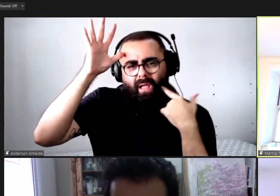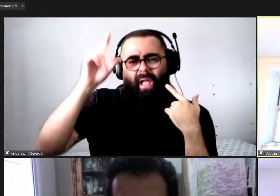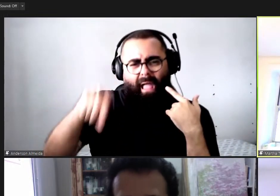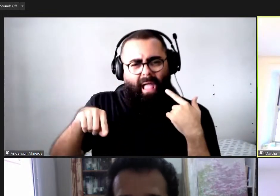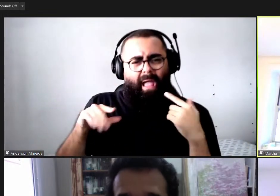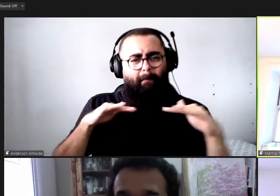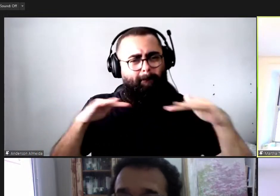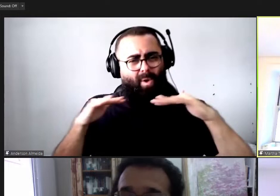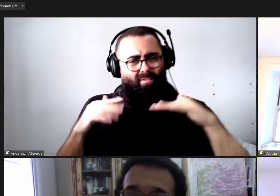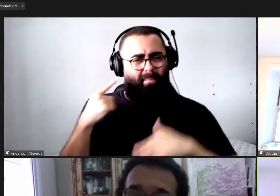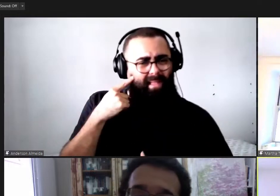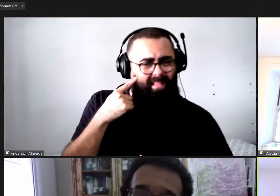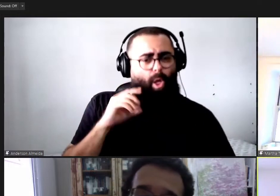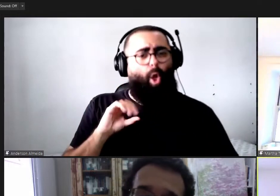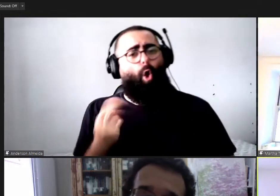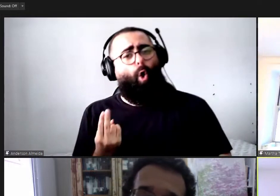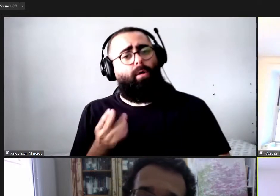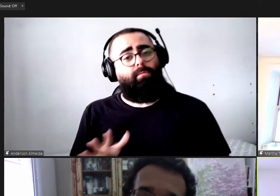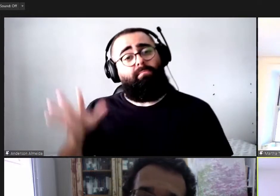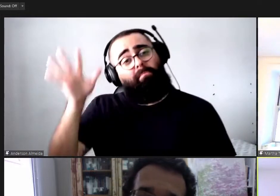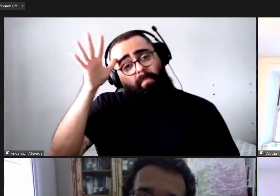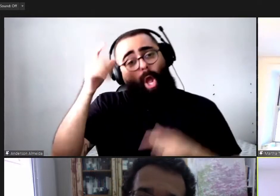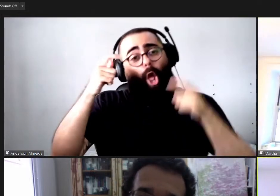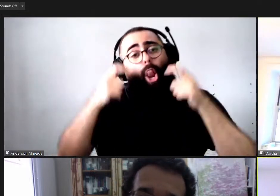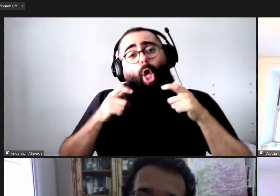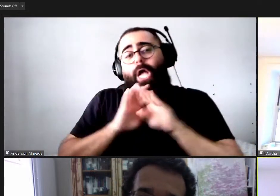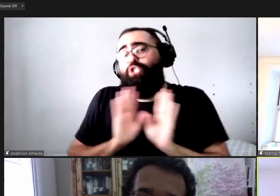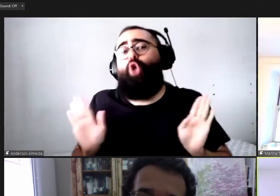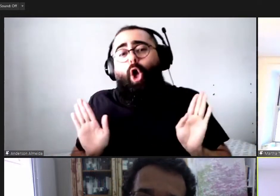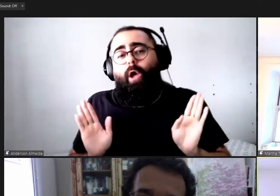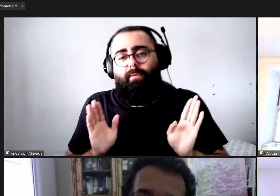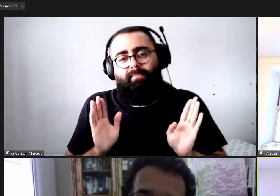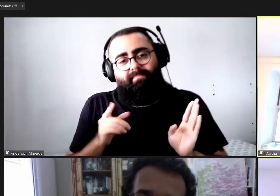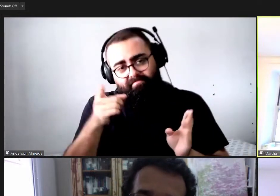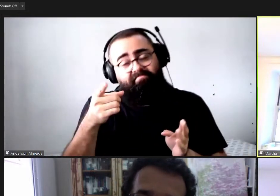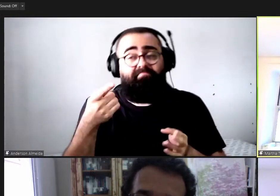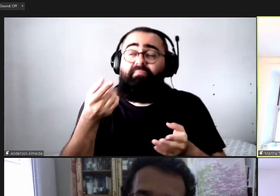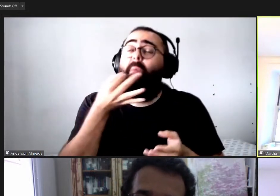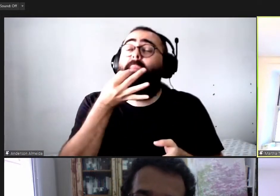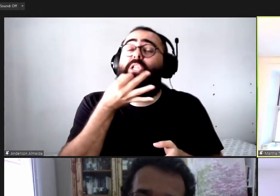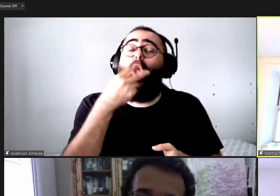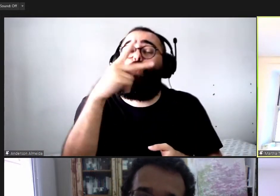anyway, I'd like to hear you about that. Thank you so much again. Sure.